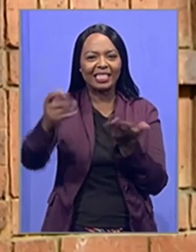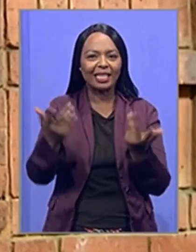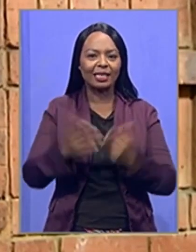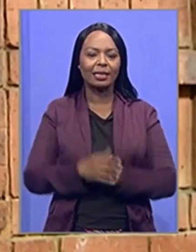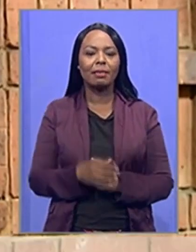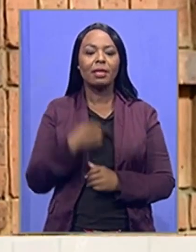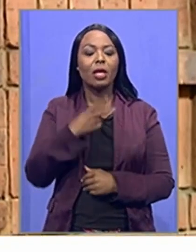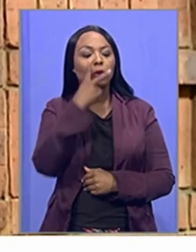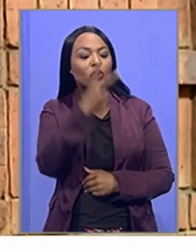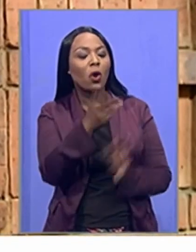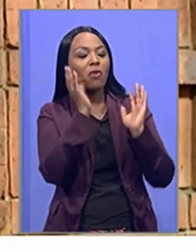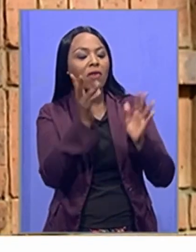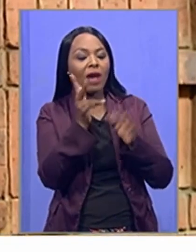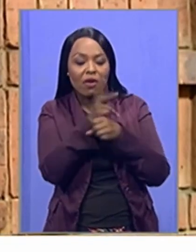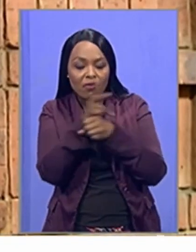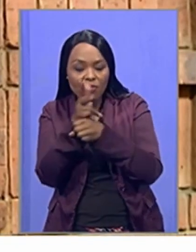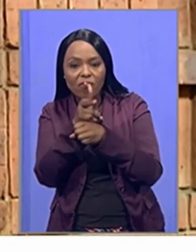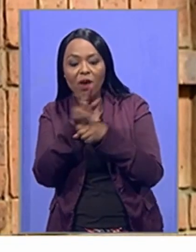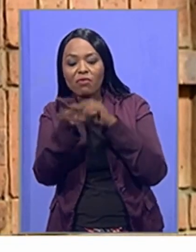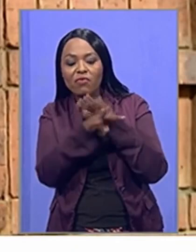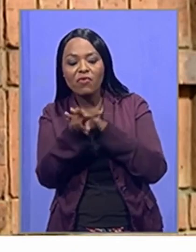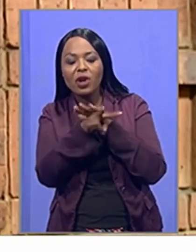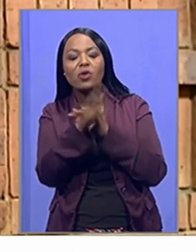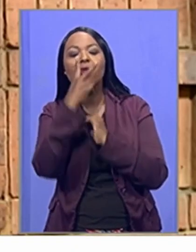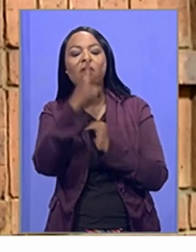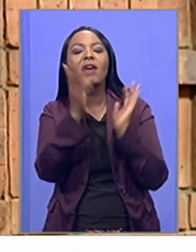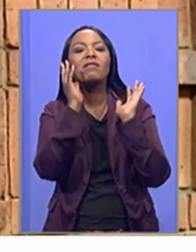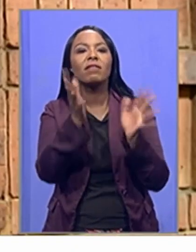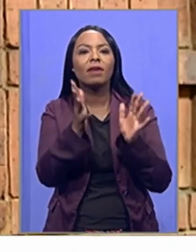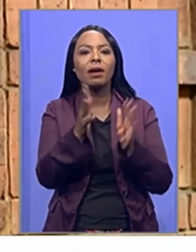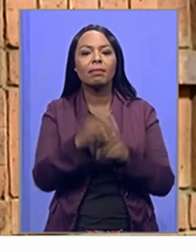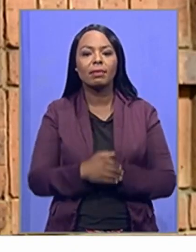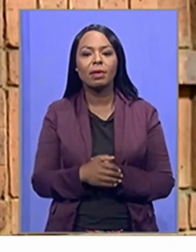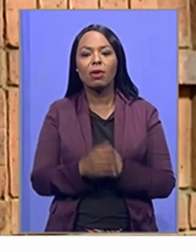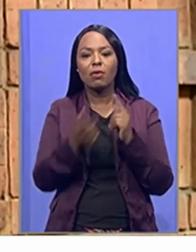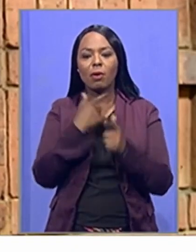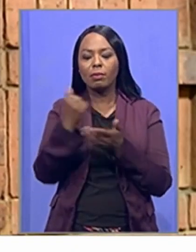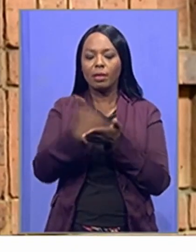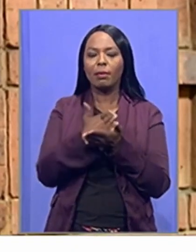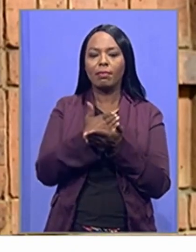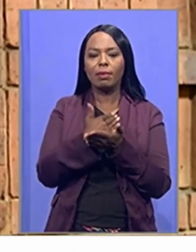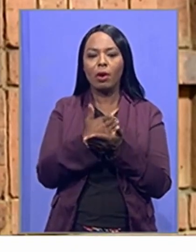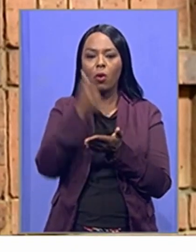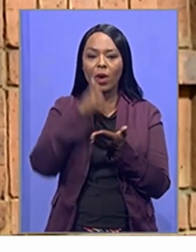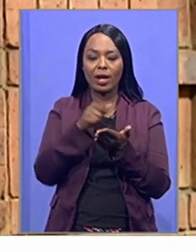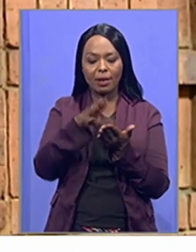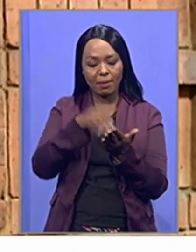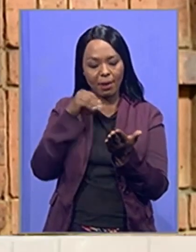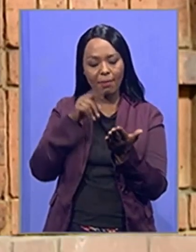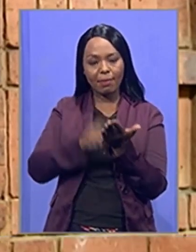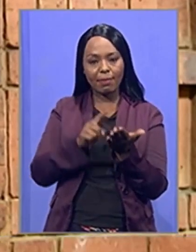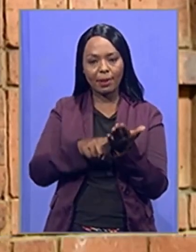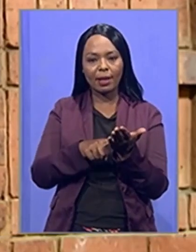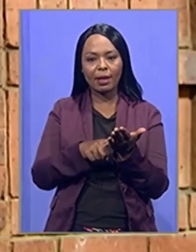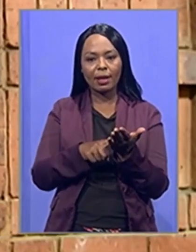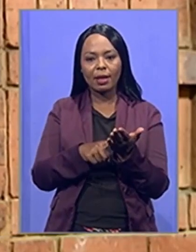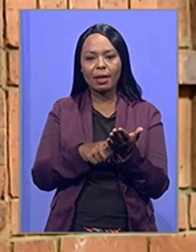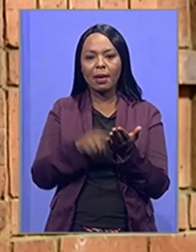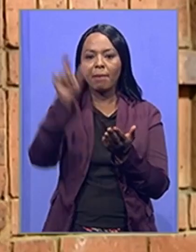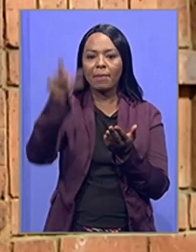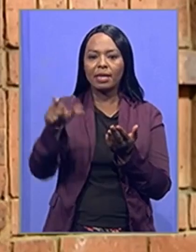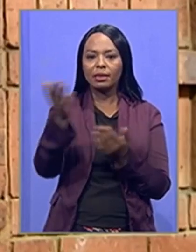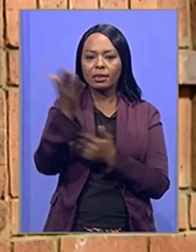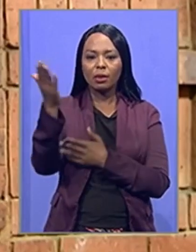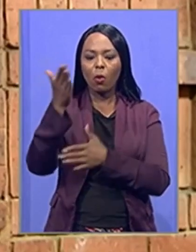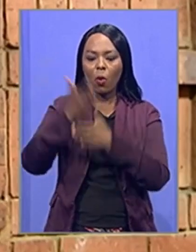I saw the video that was derived from the sender. So get when Kgetse the lorry somebody ever